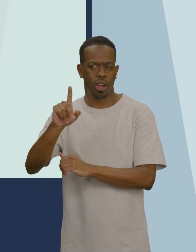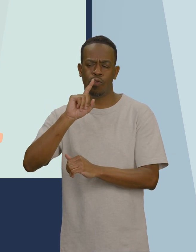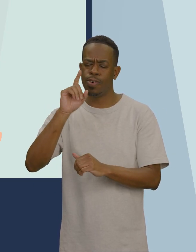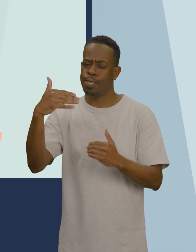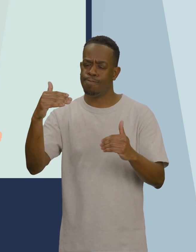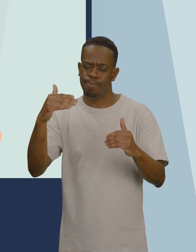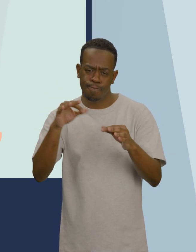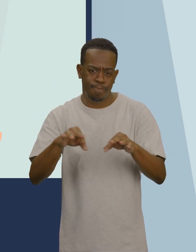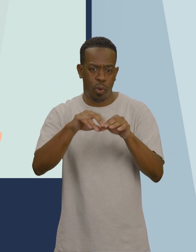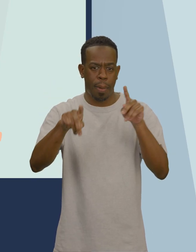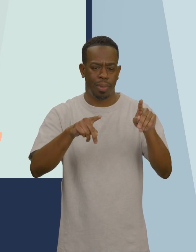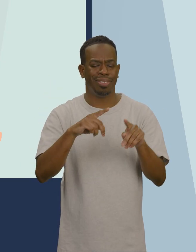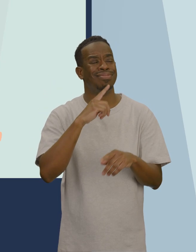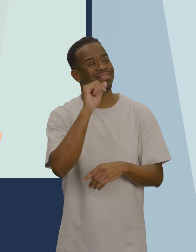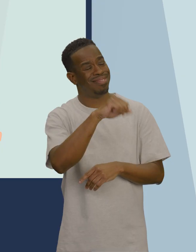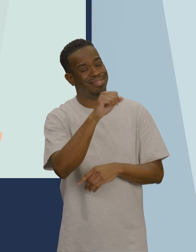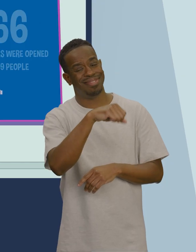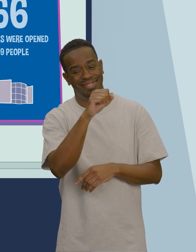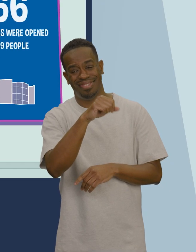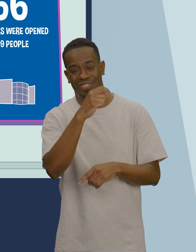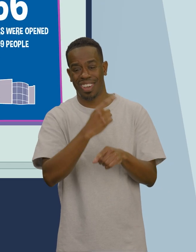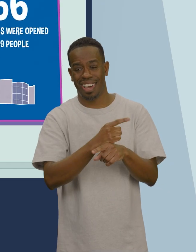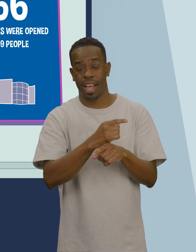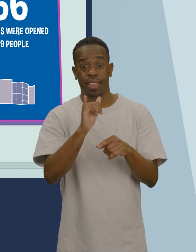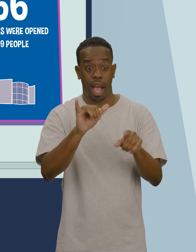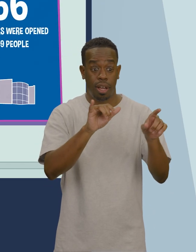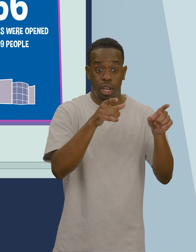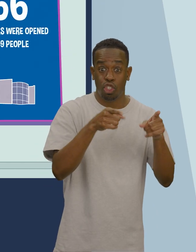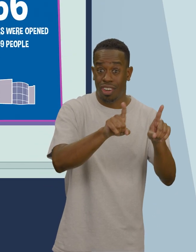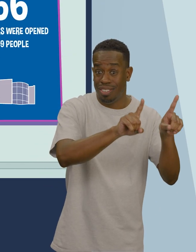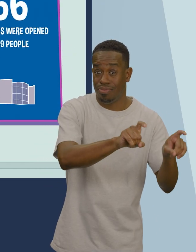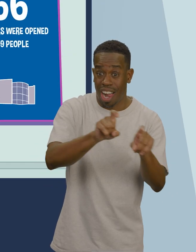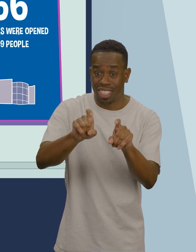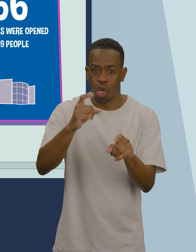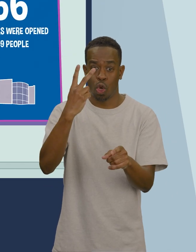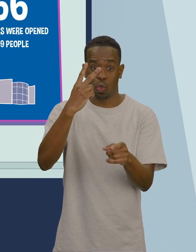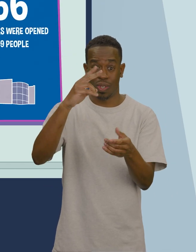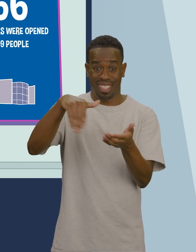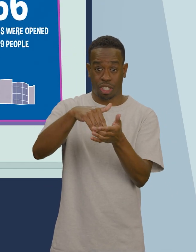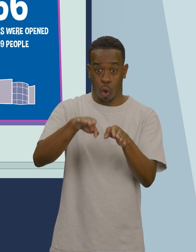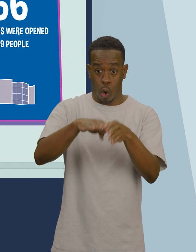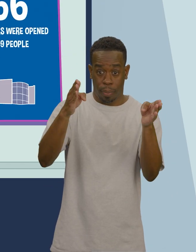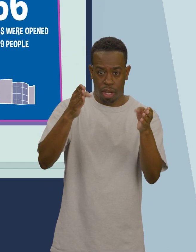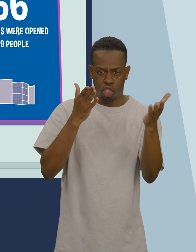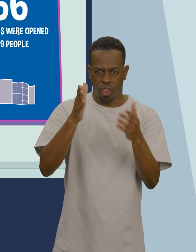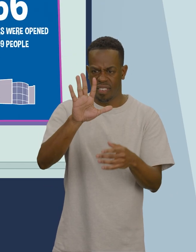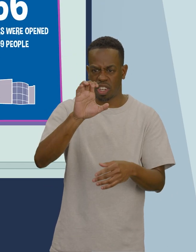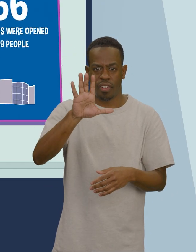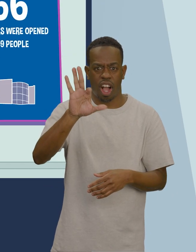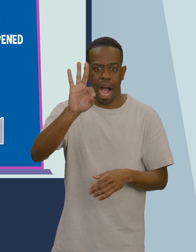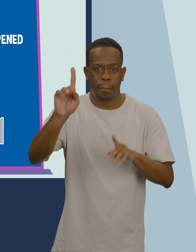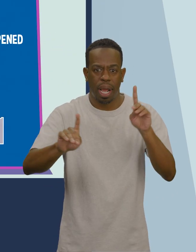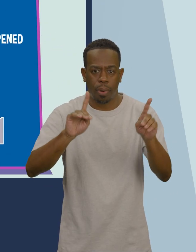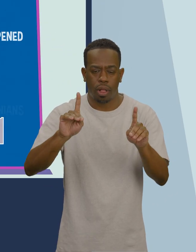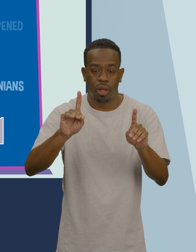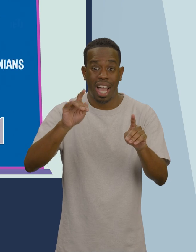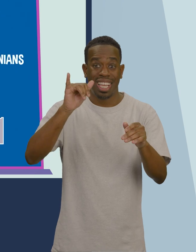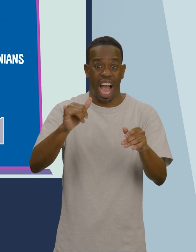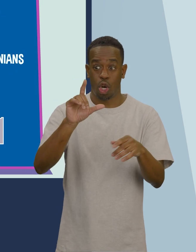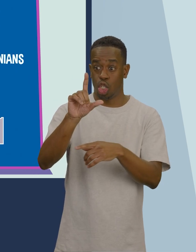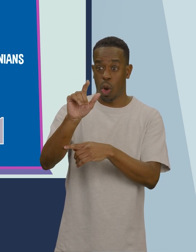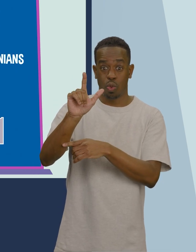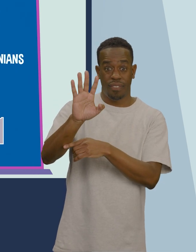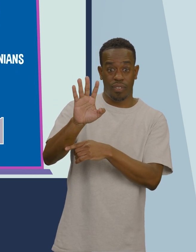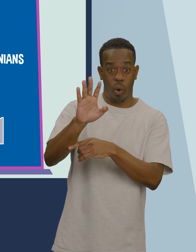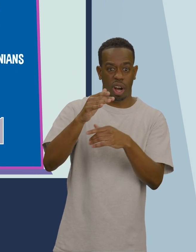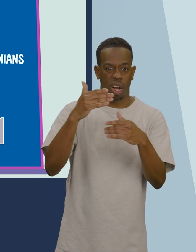many. Yes. Anyway, during the pilot phase, 2 centers were opened and served 559 people. In